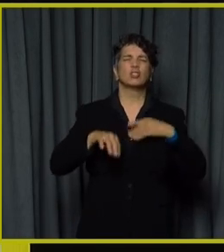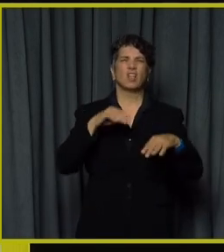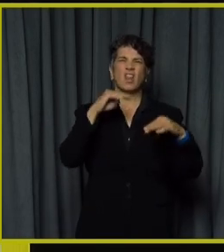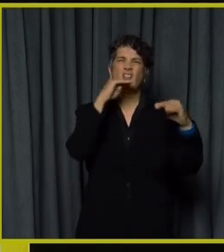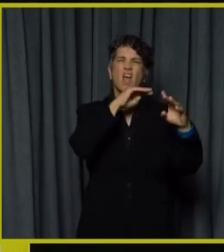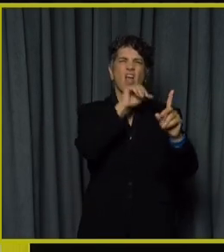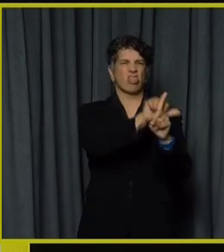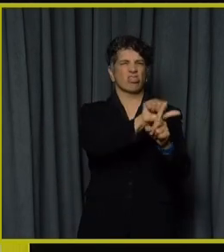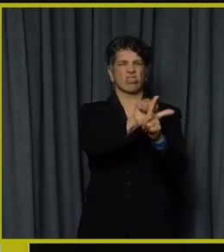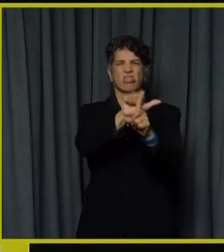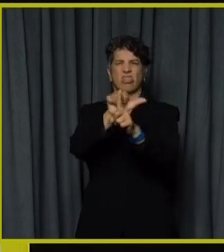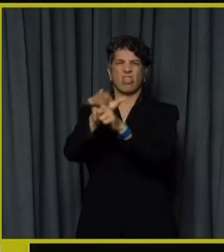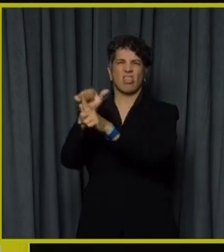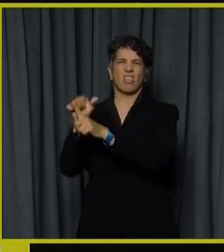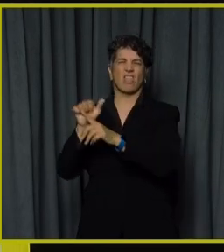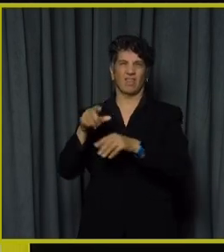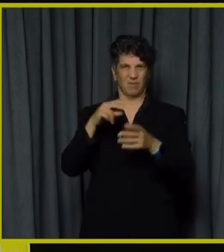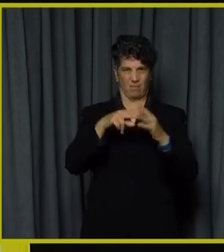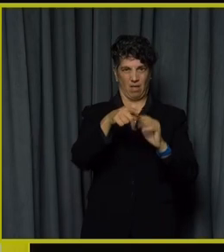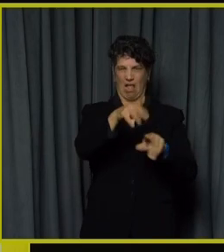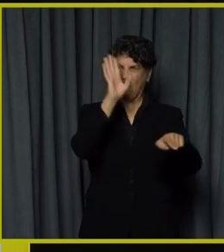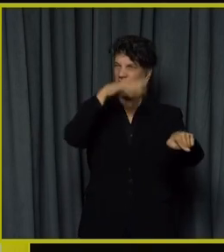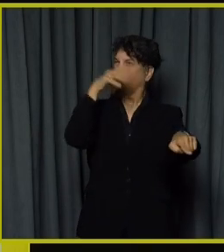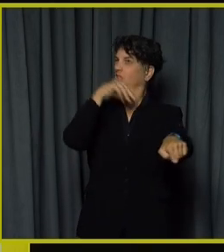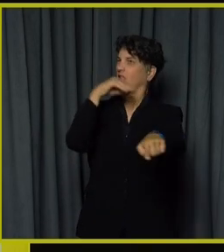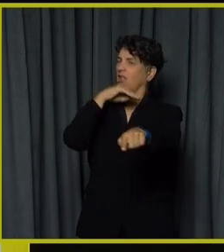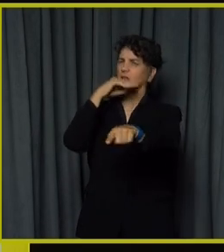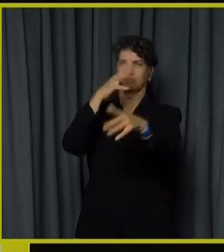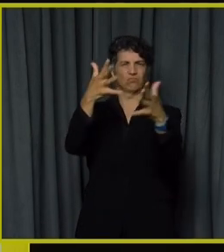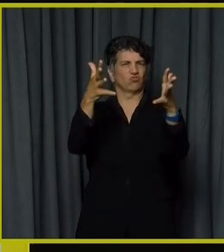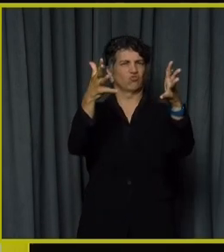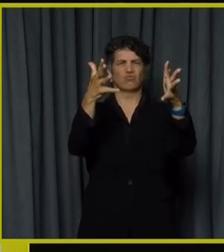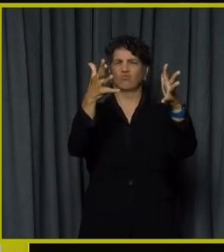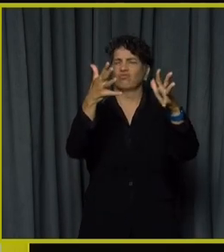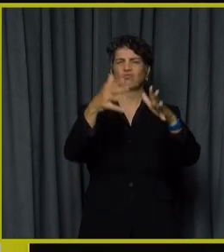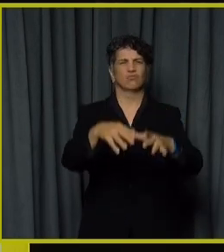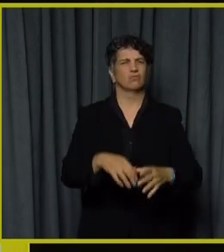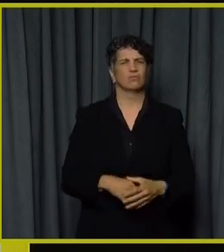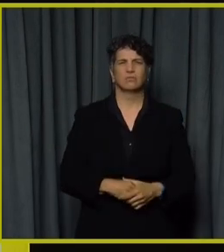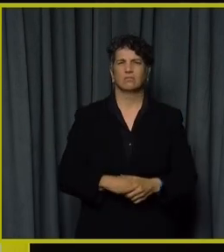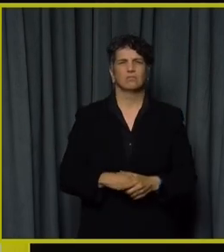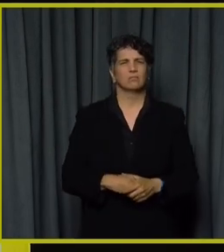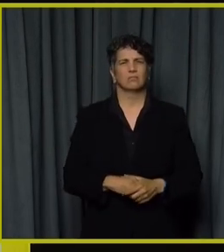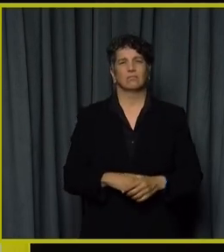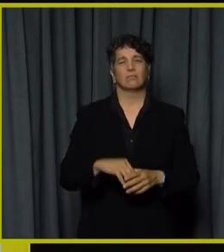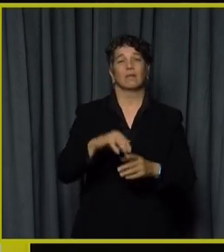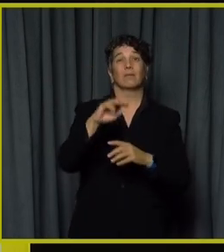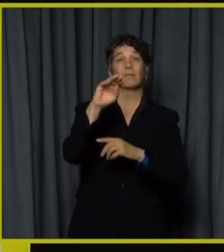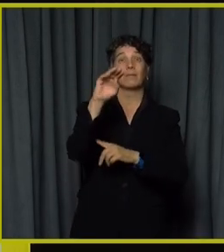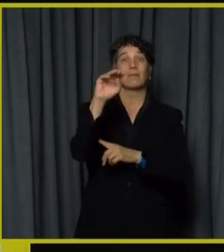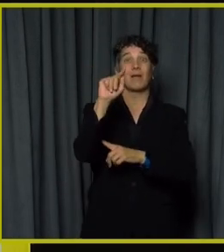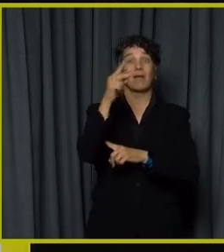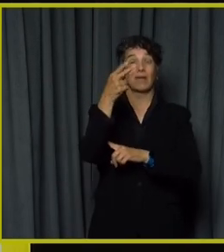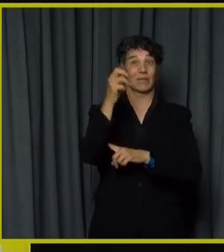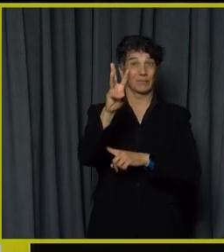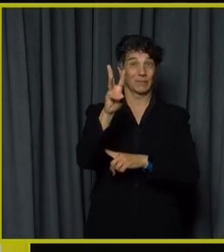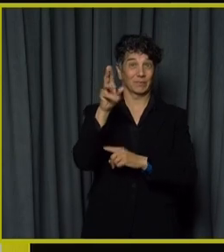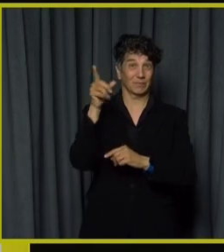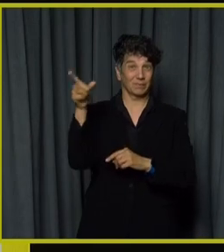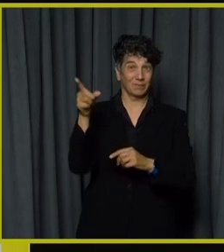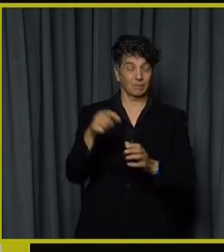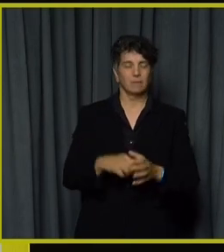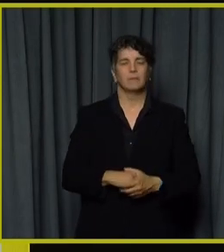Matthew demands that religious leaders stop covering up for those who divide. Instead, take